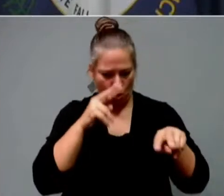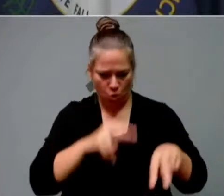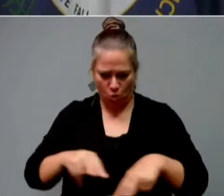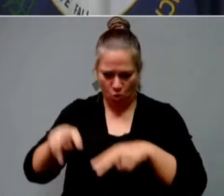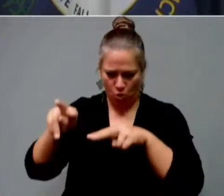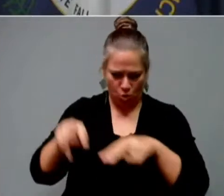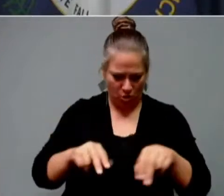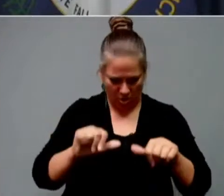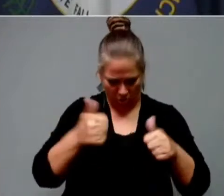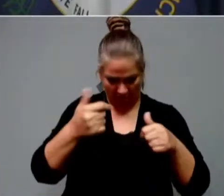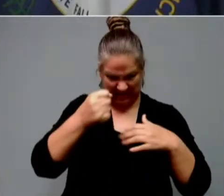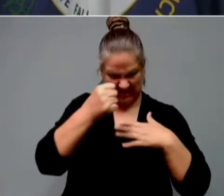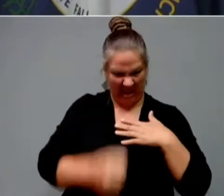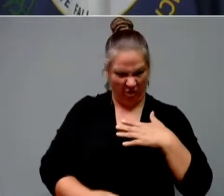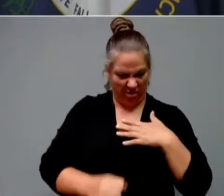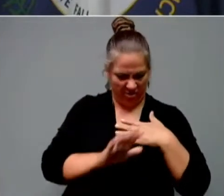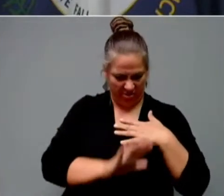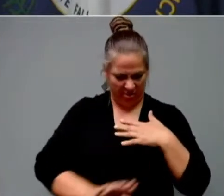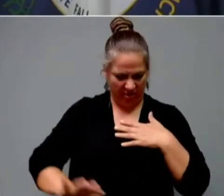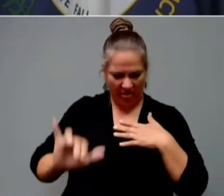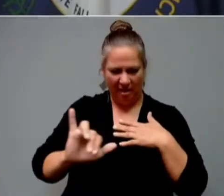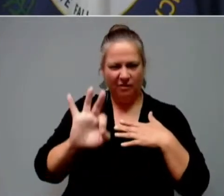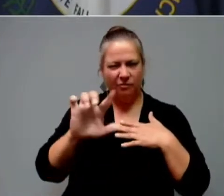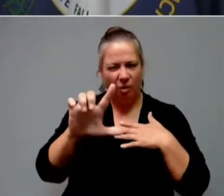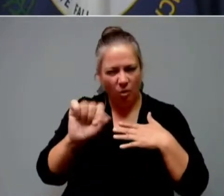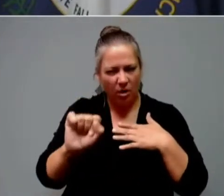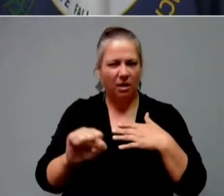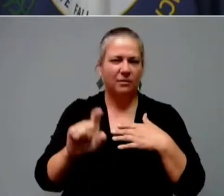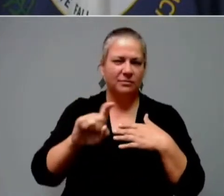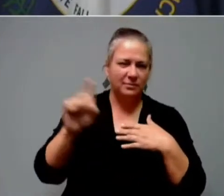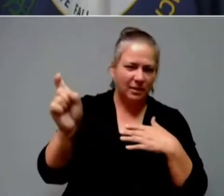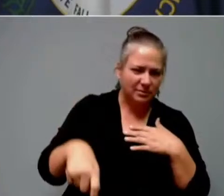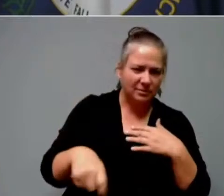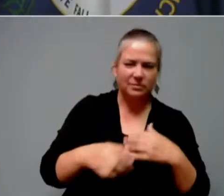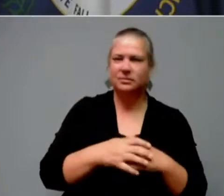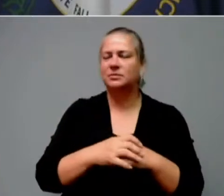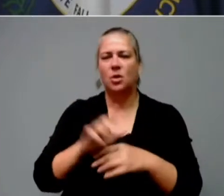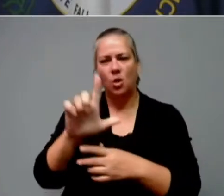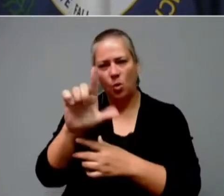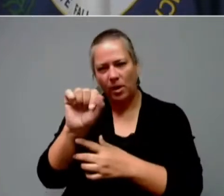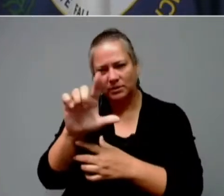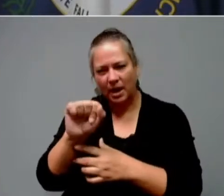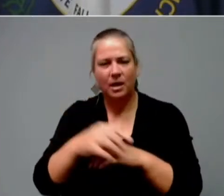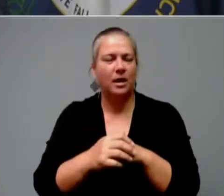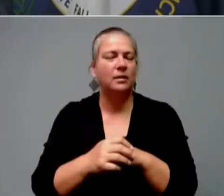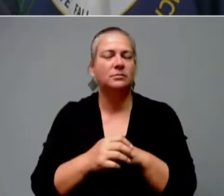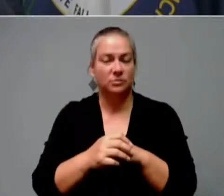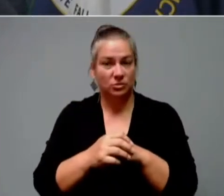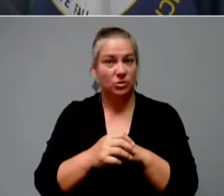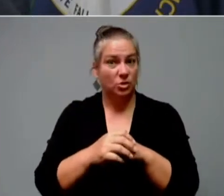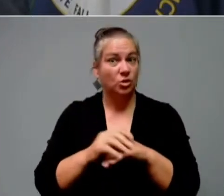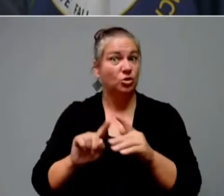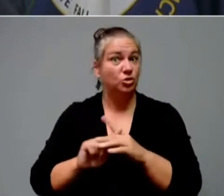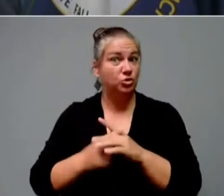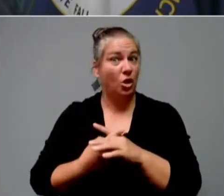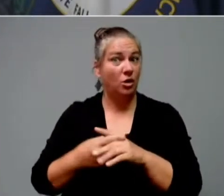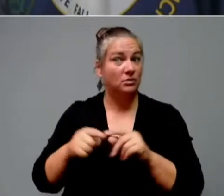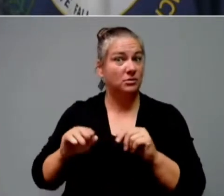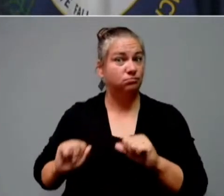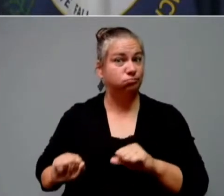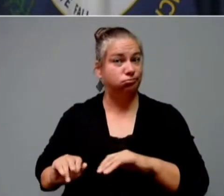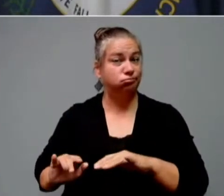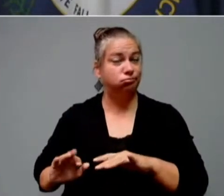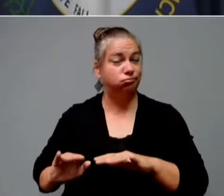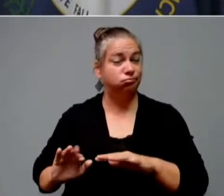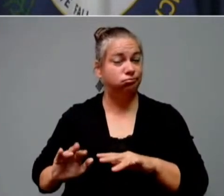what we have seen are places like Florida and Texas and Louisiana. It may start, but it continues to build all throughout the